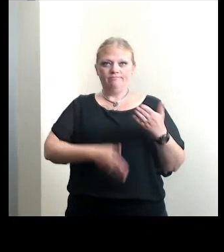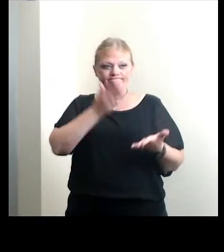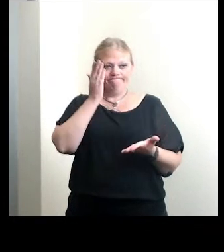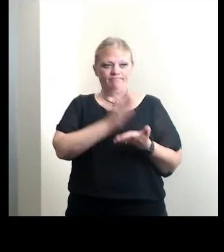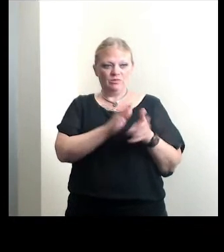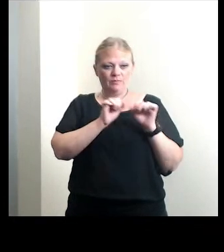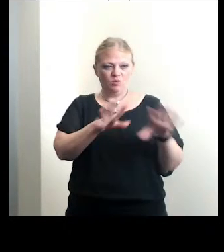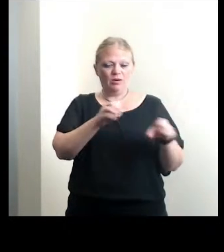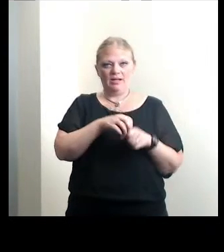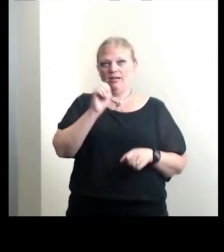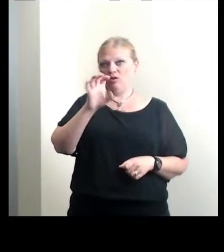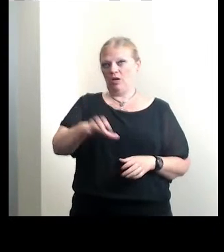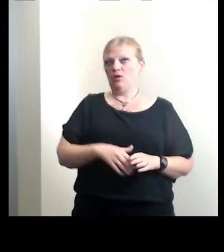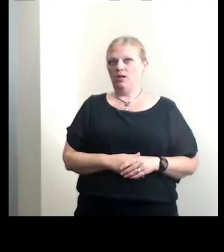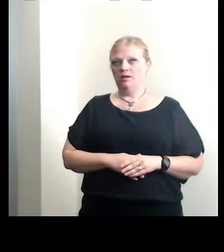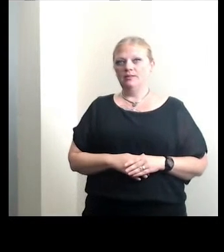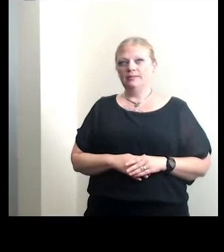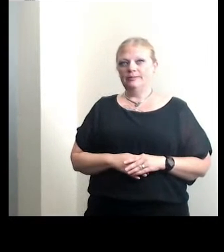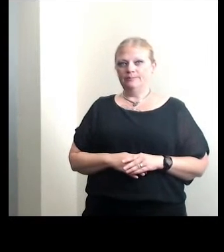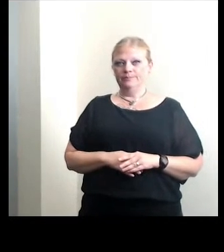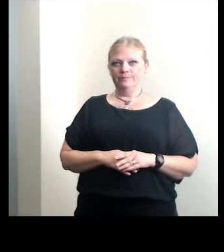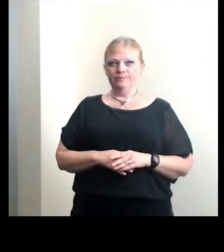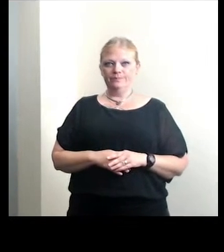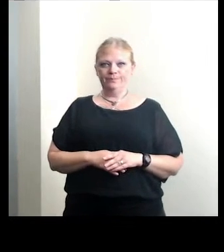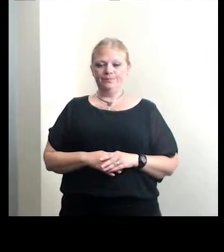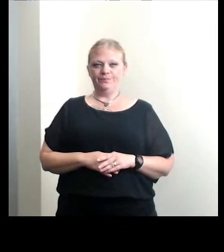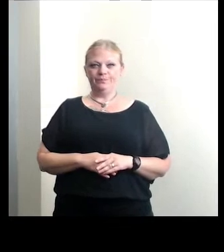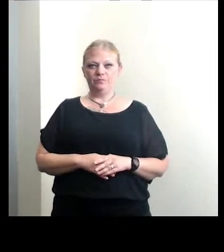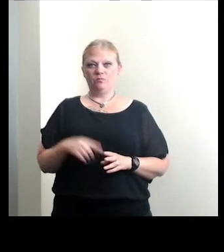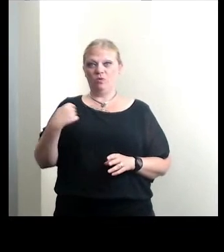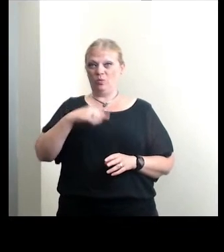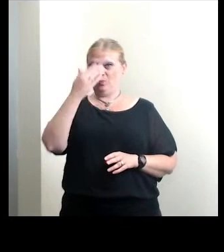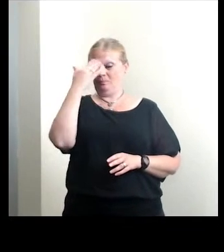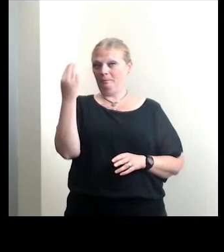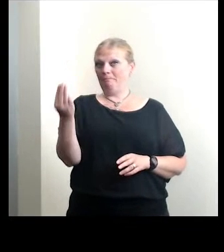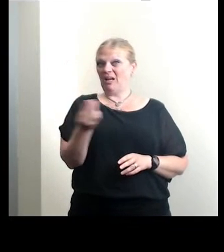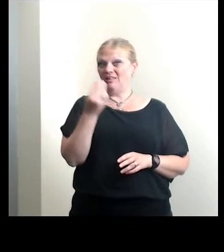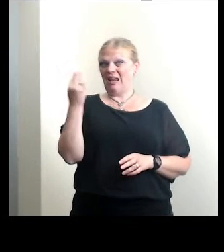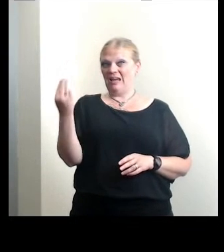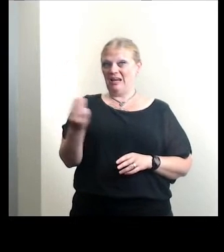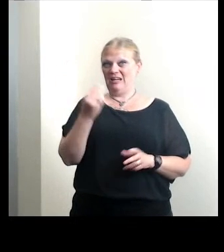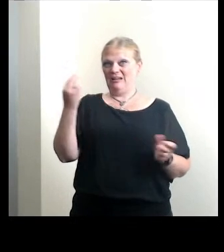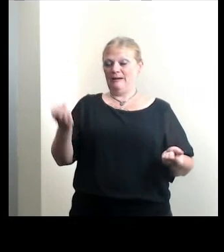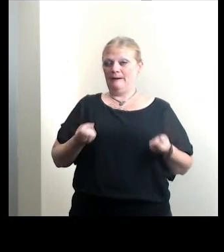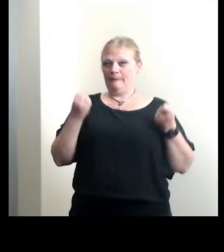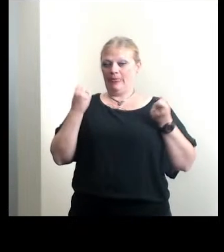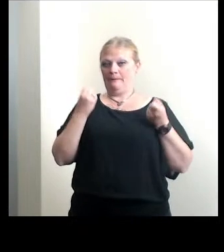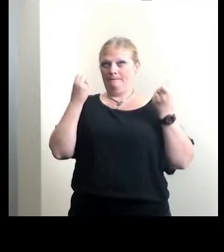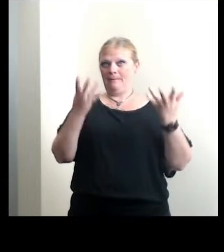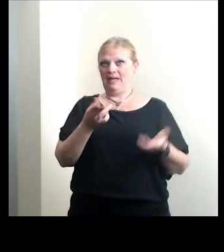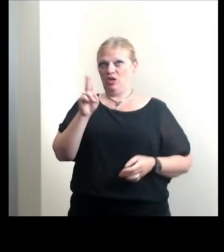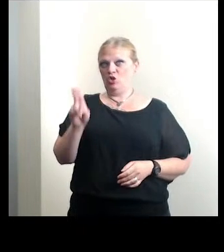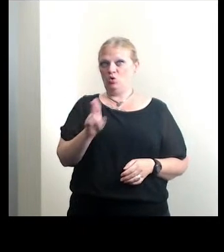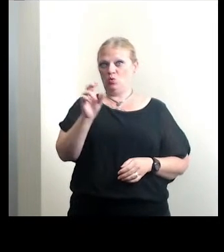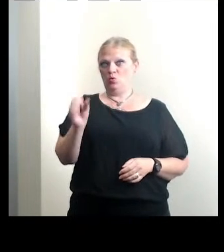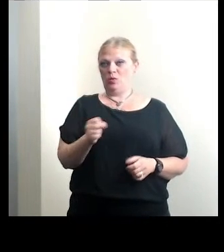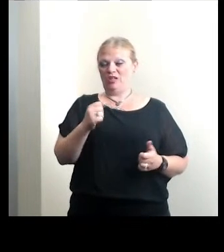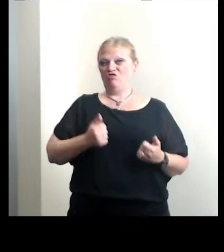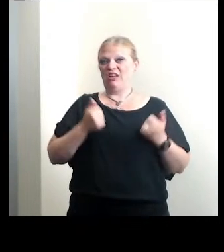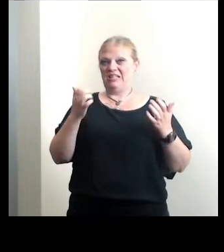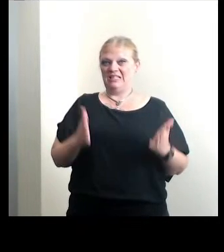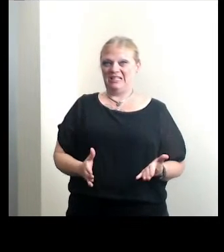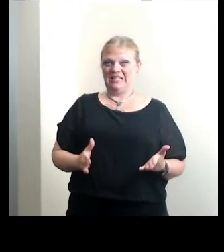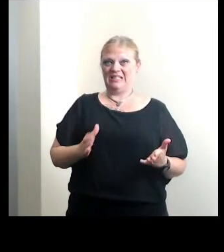transmission in Erie County. So we know that Monday there are going to be many U.S. Residents